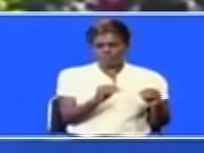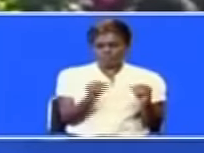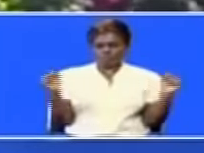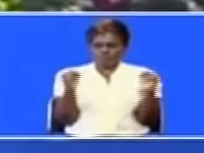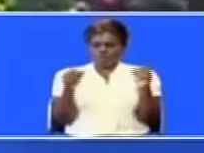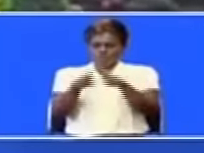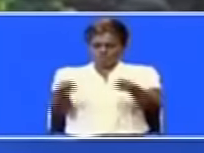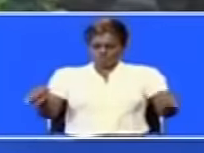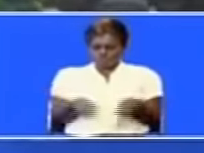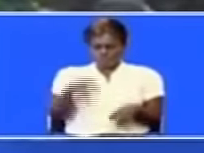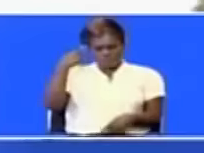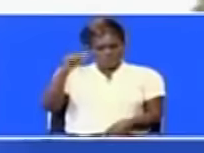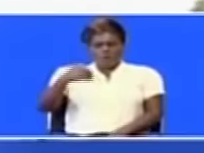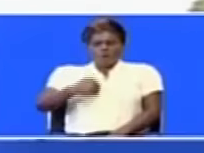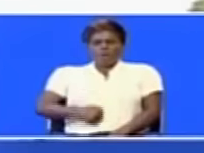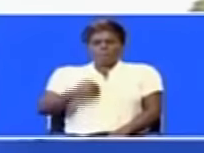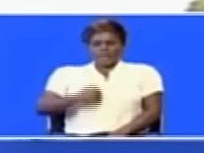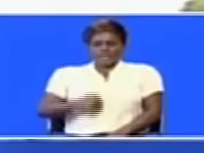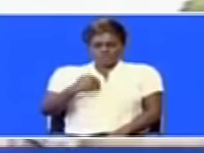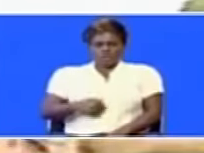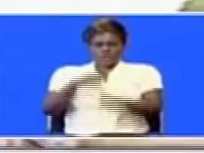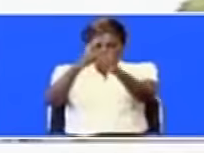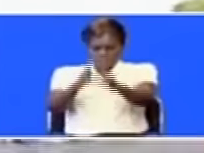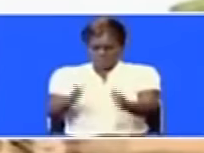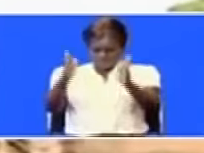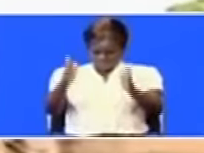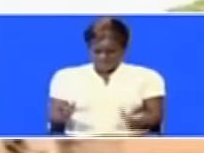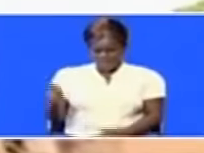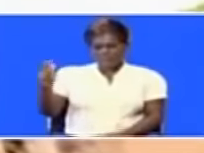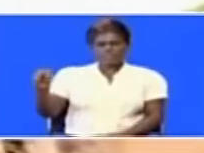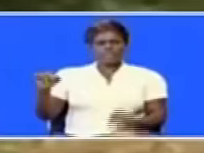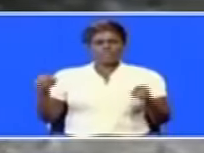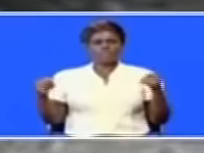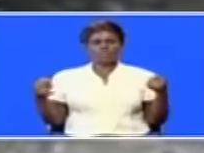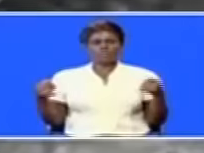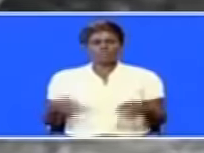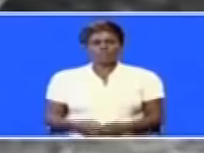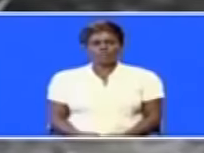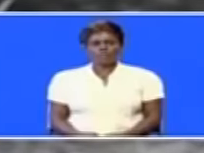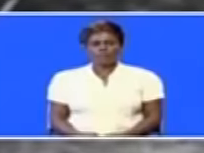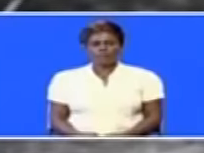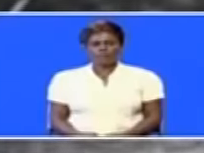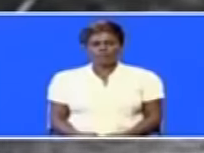mortuary for a post-mortem. Timothy Otieno, KTN News.